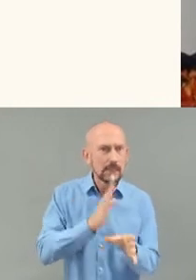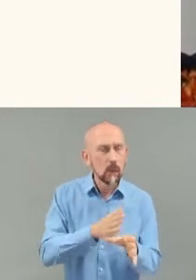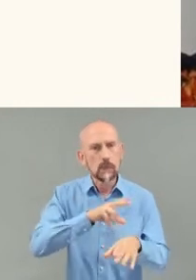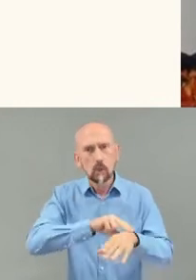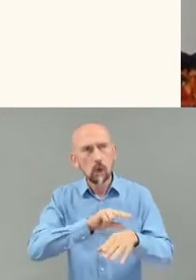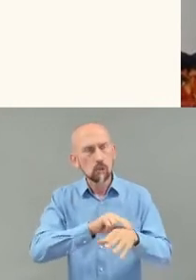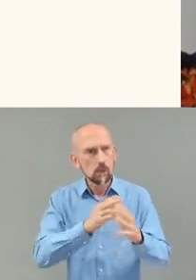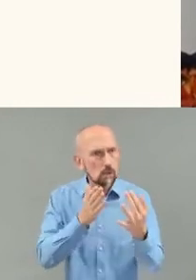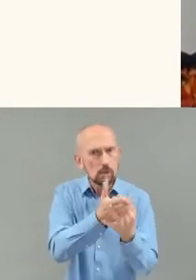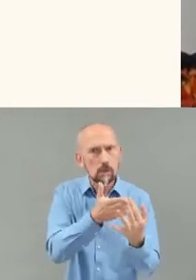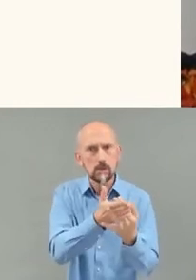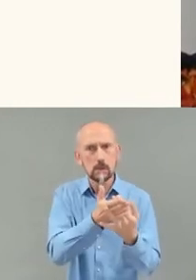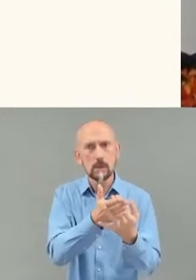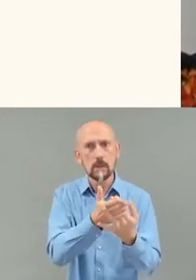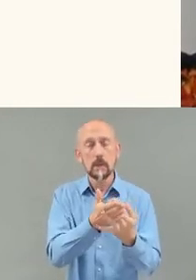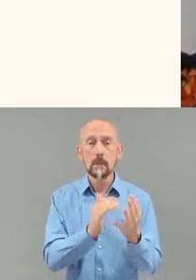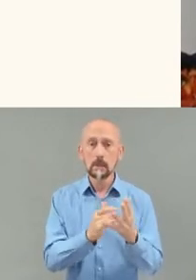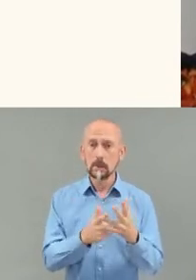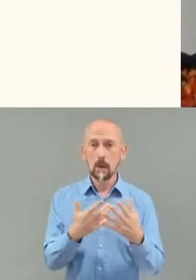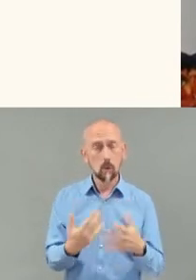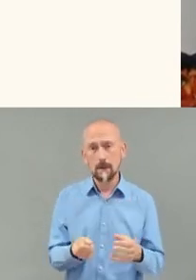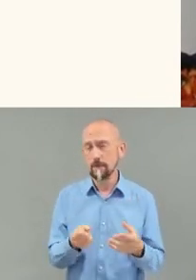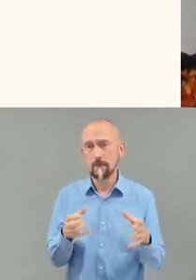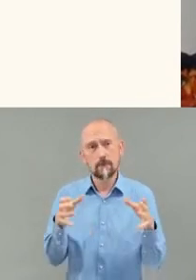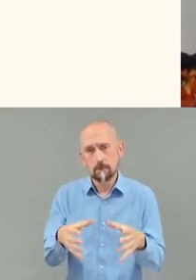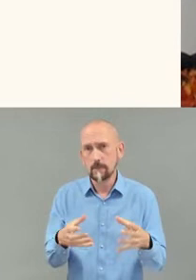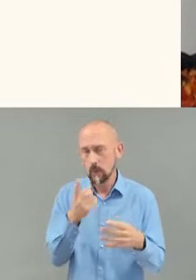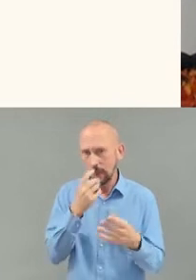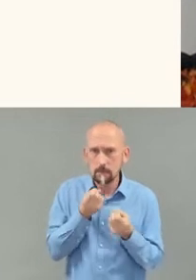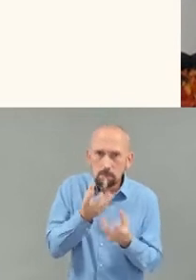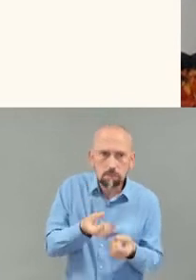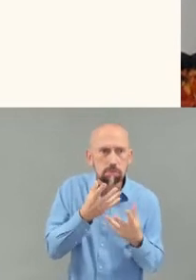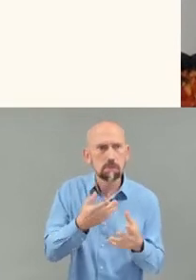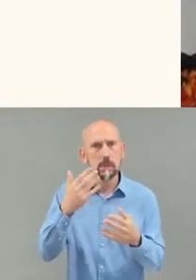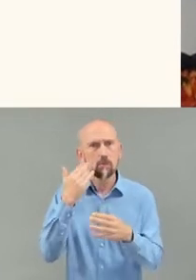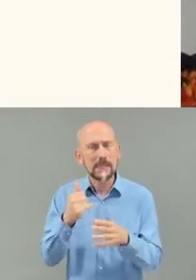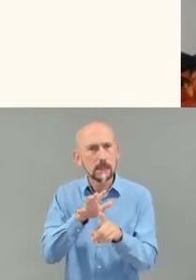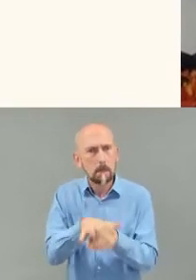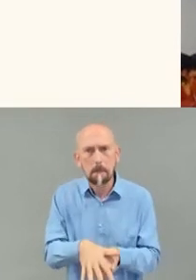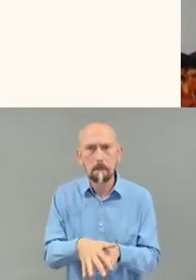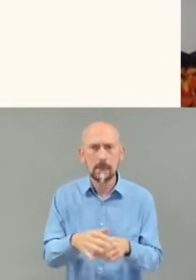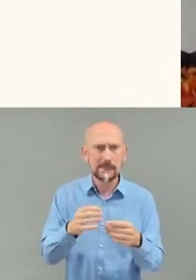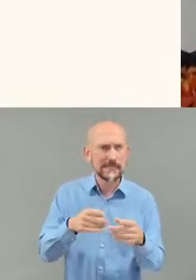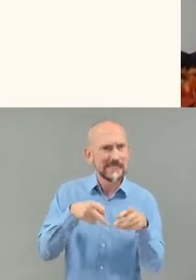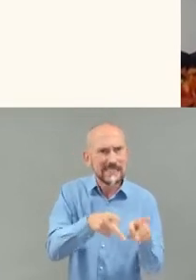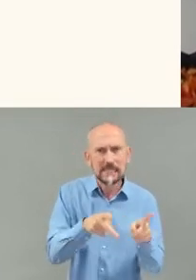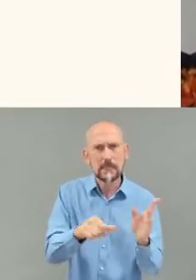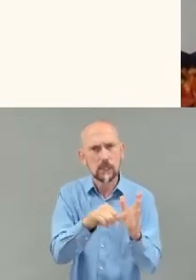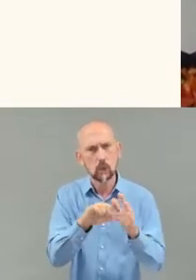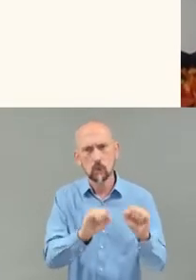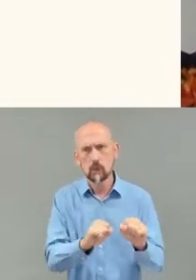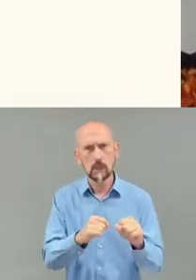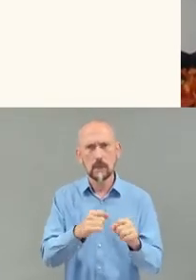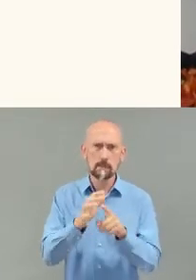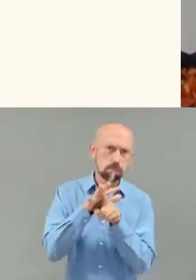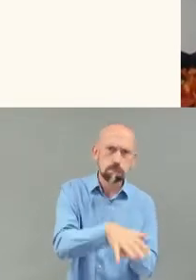in SNAPBAM where we can name racism and systemic issues which impact people from minority backgrounds getting an admission into the